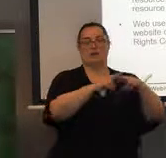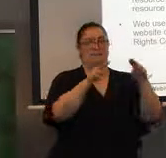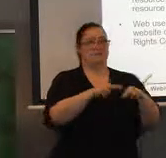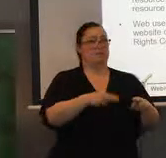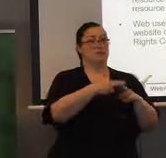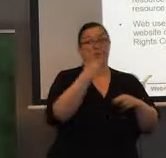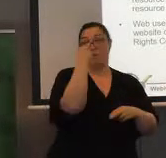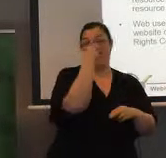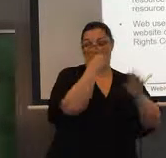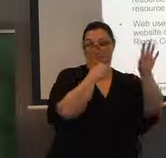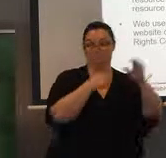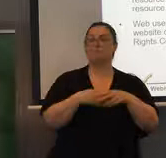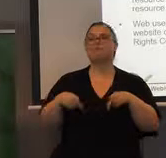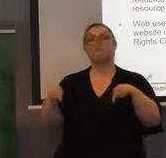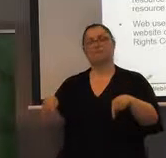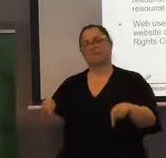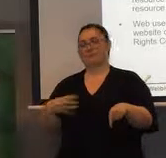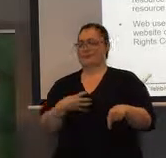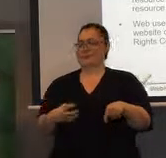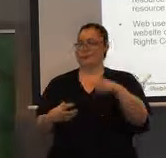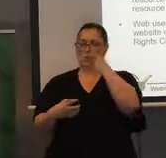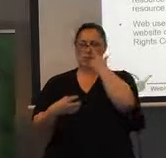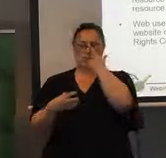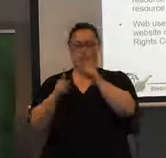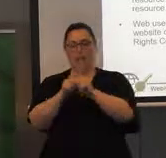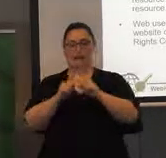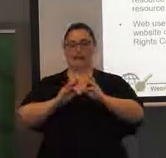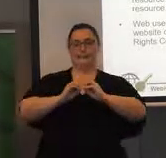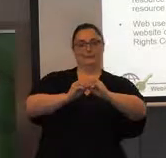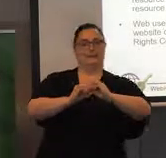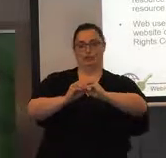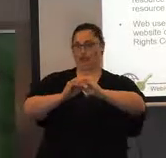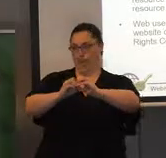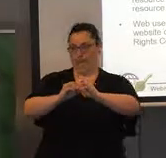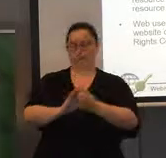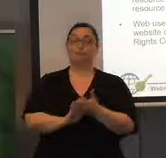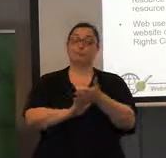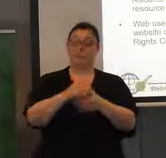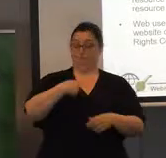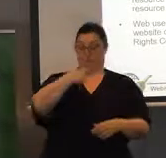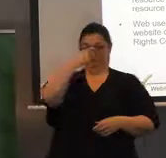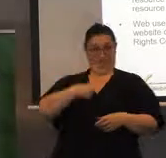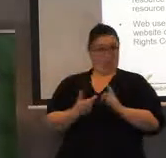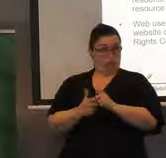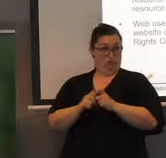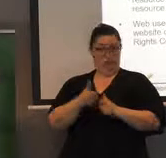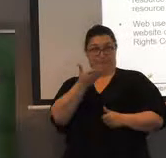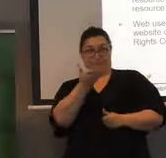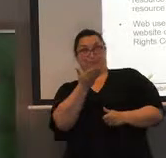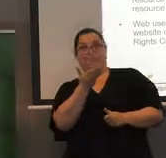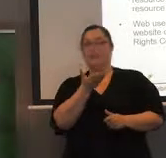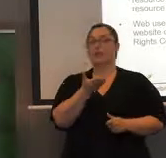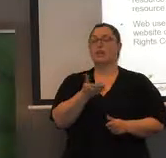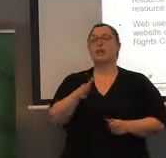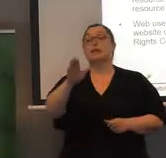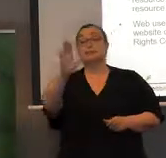Blind, who have very deep pockets. Here we have more of a mediated approach. So if somebody has a problem with your